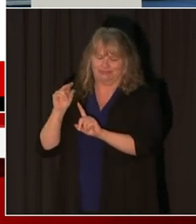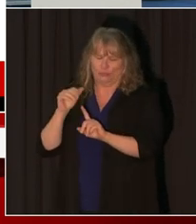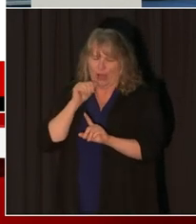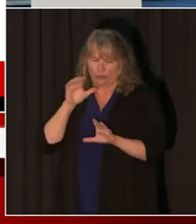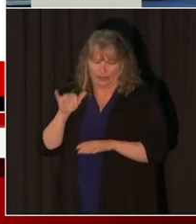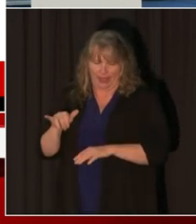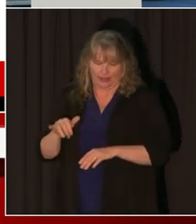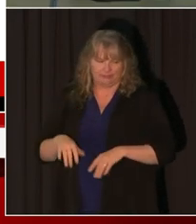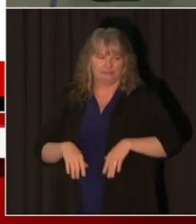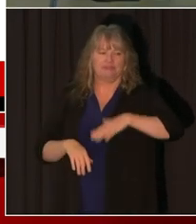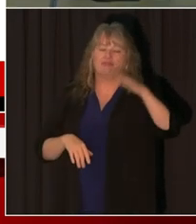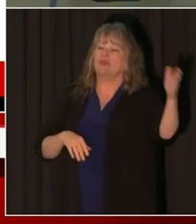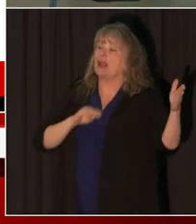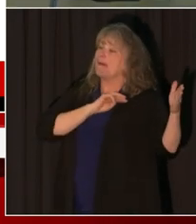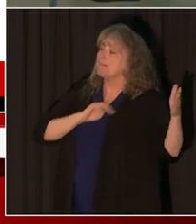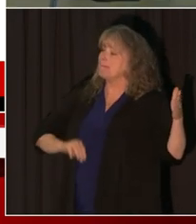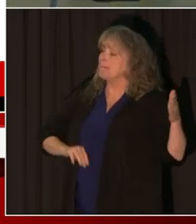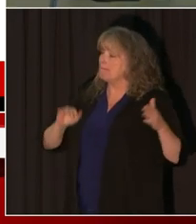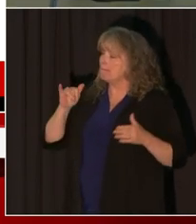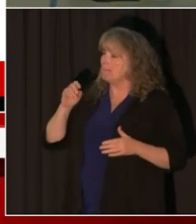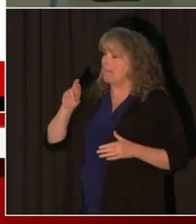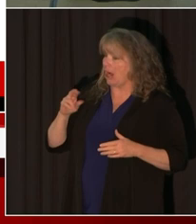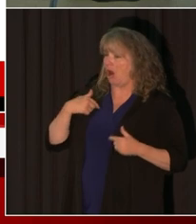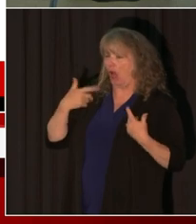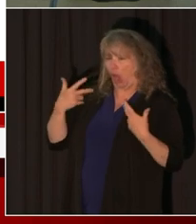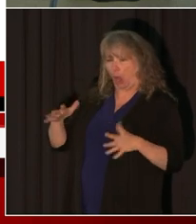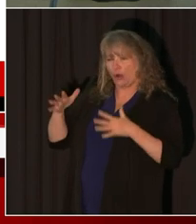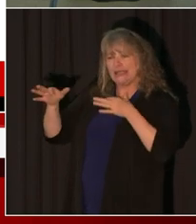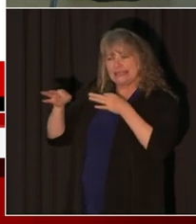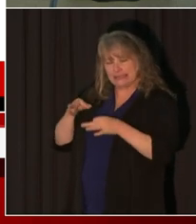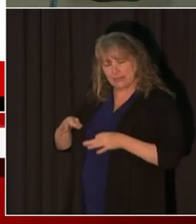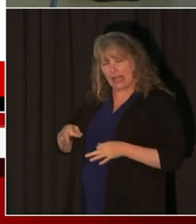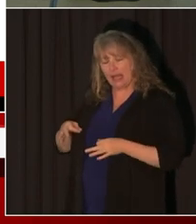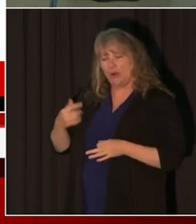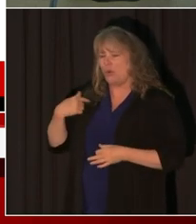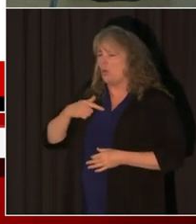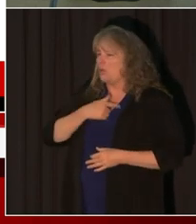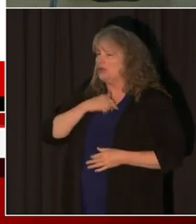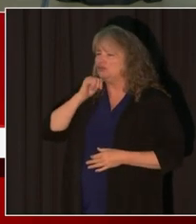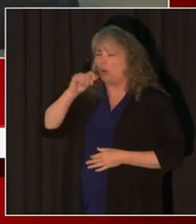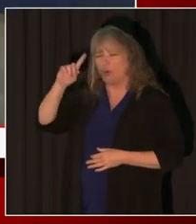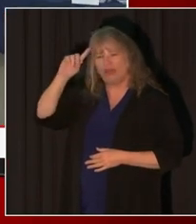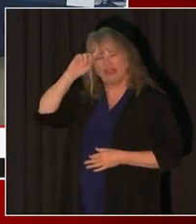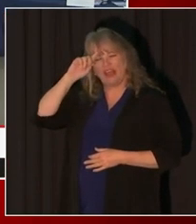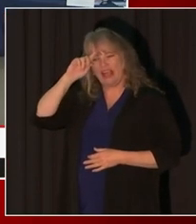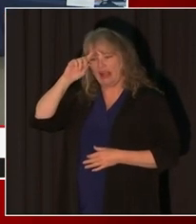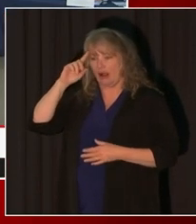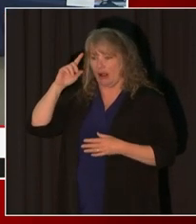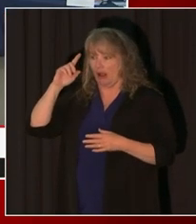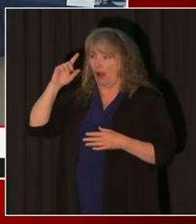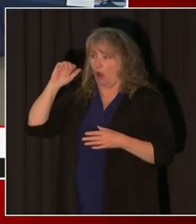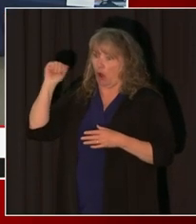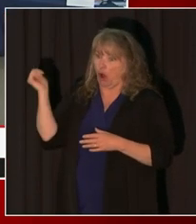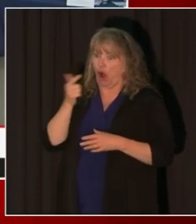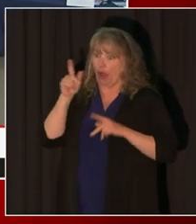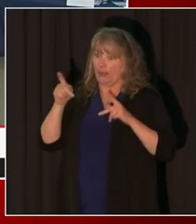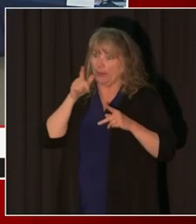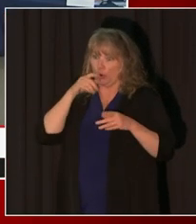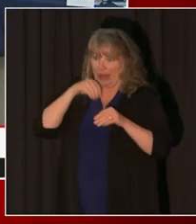and as I said earlier, Tom, we don't think all of the people who meet those 4 criteria are getting